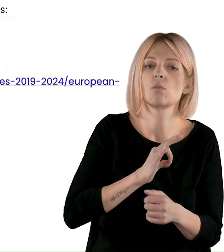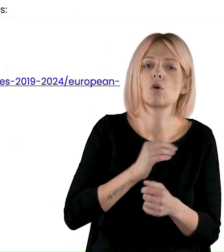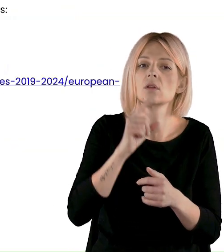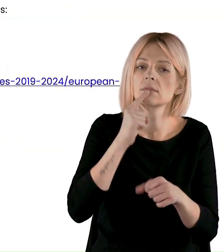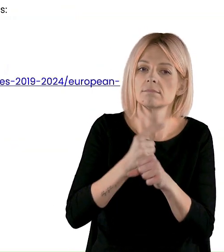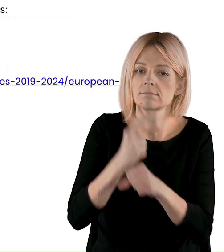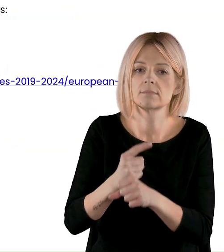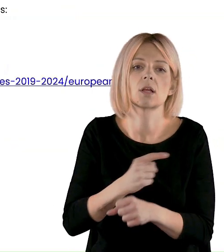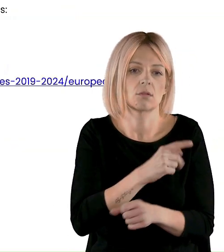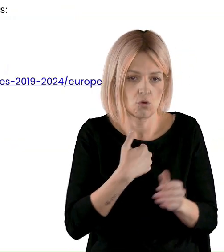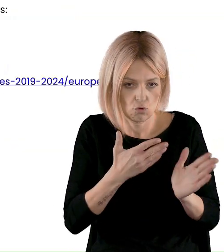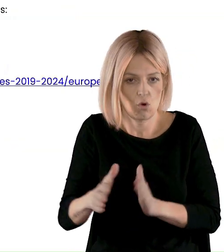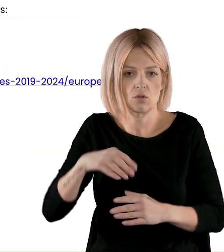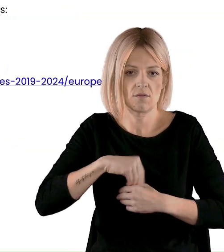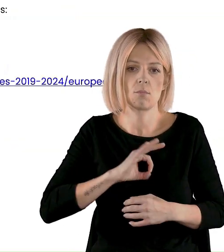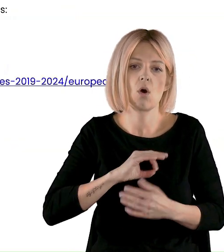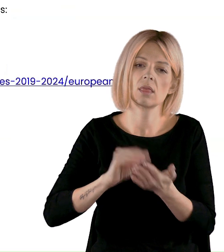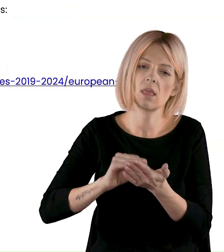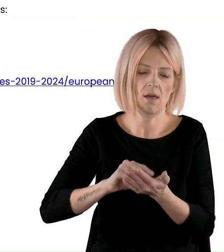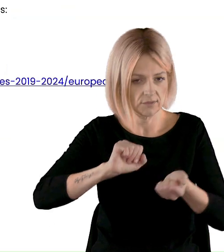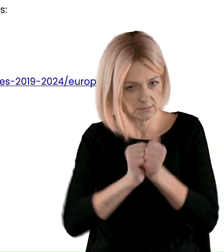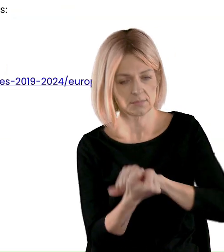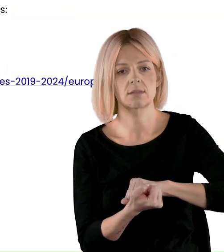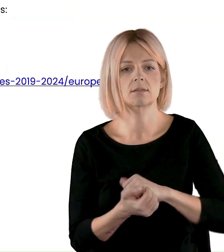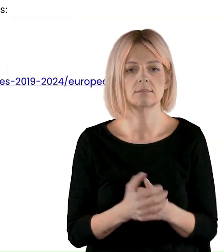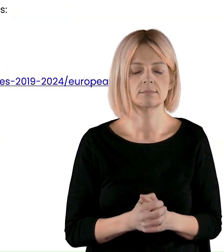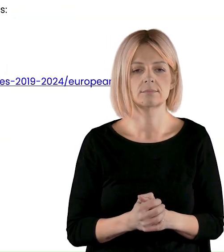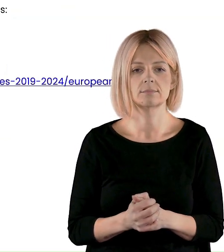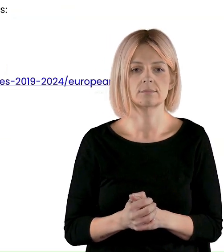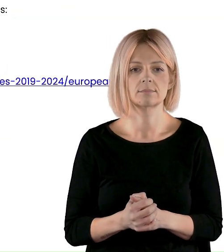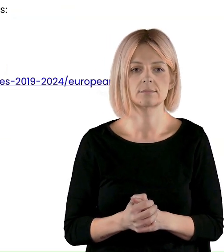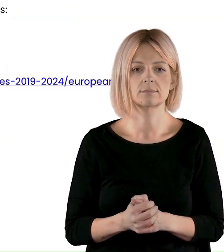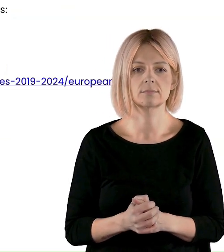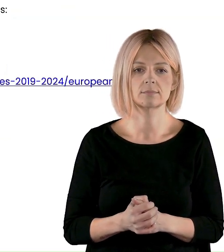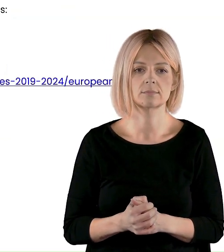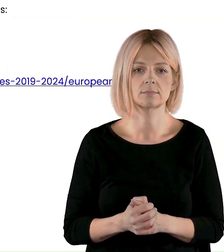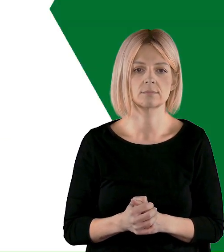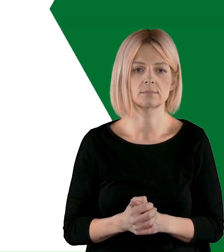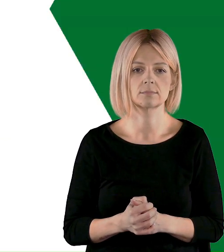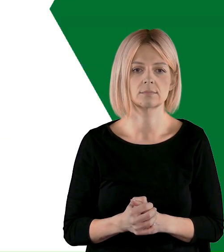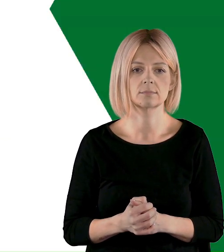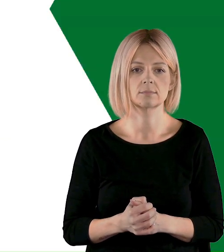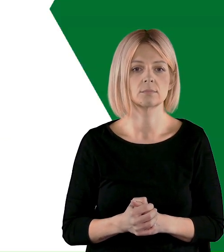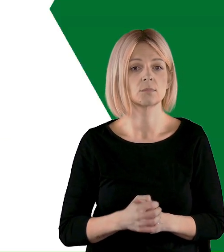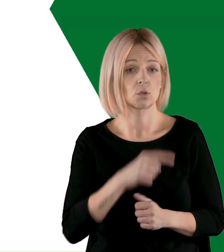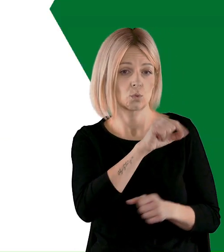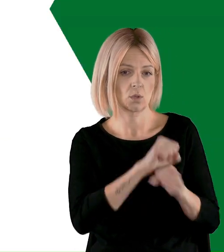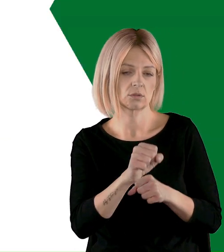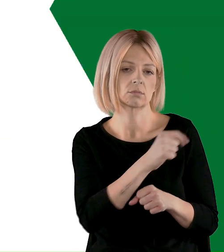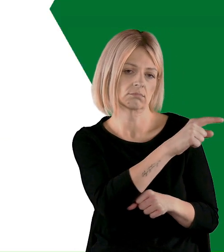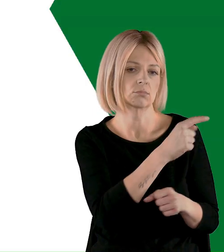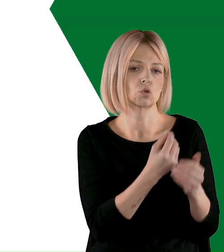some references, and you can visit these links in order to learn more about this topic.